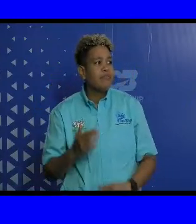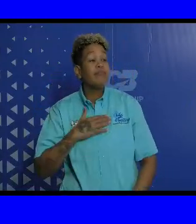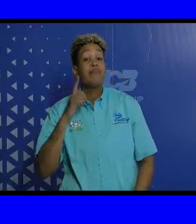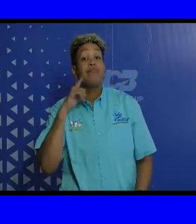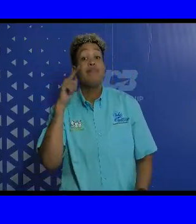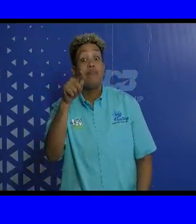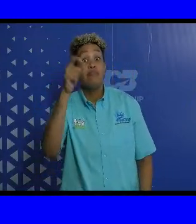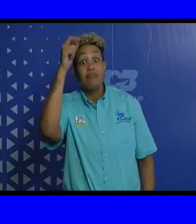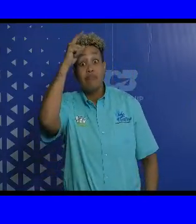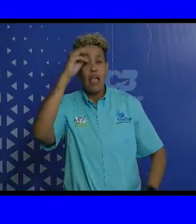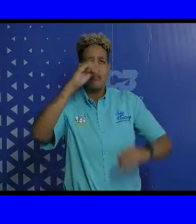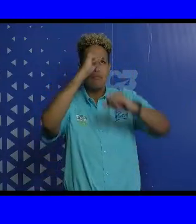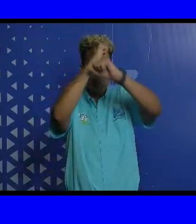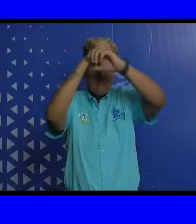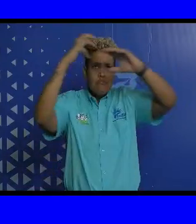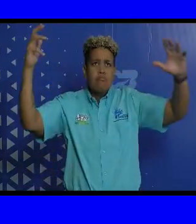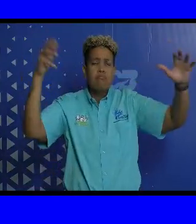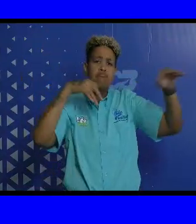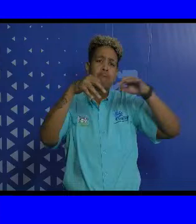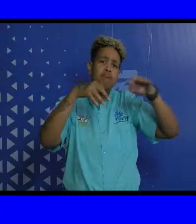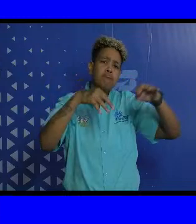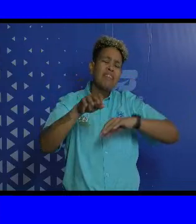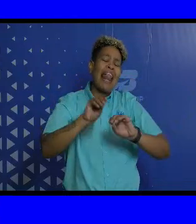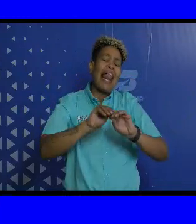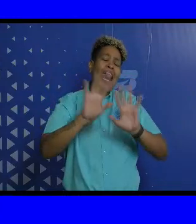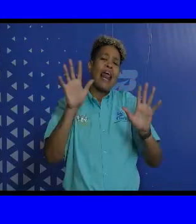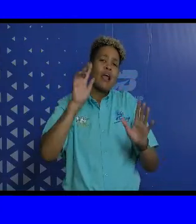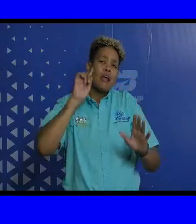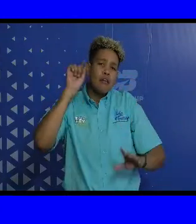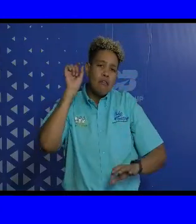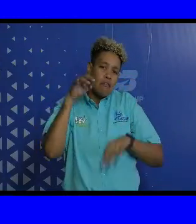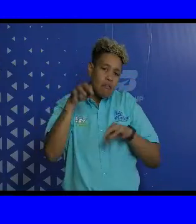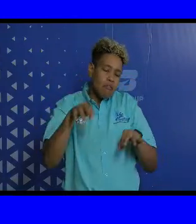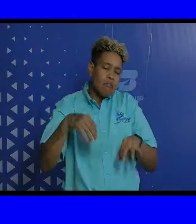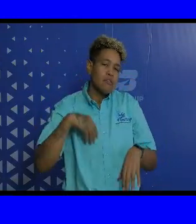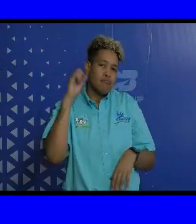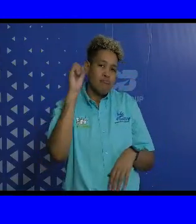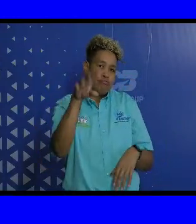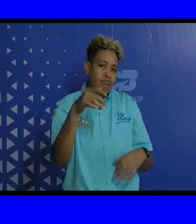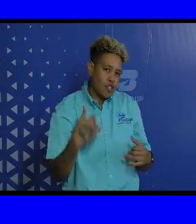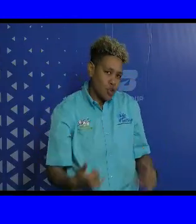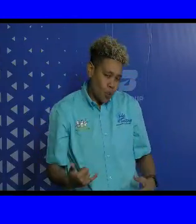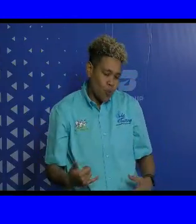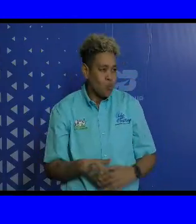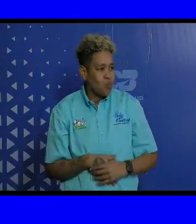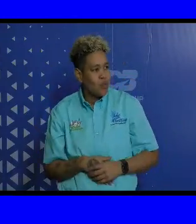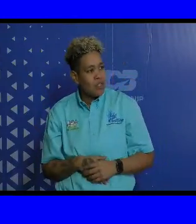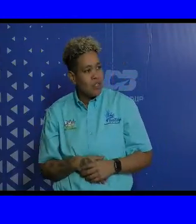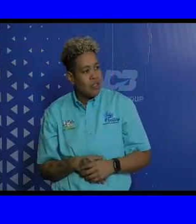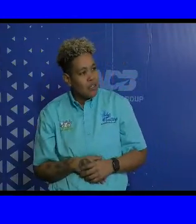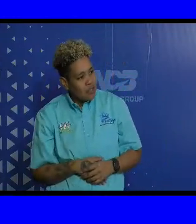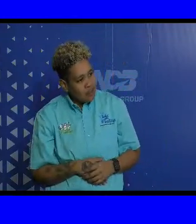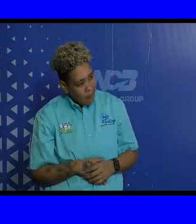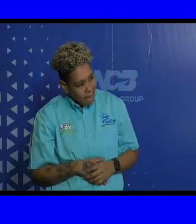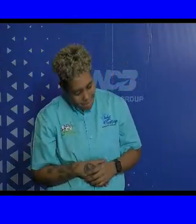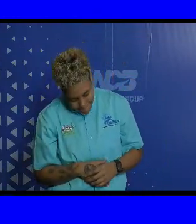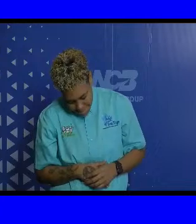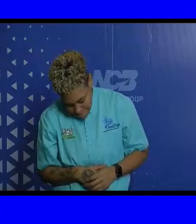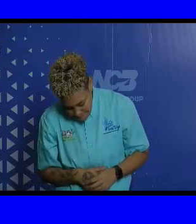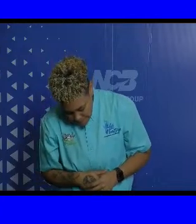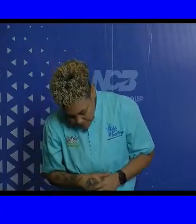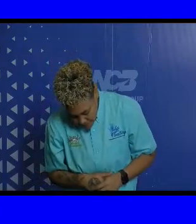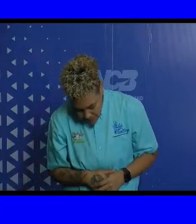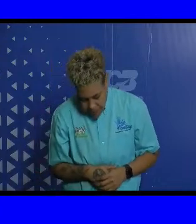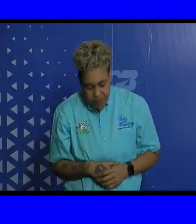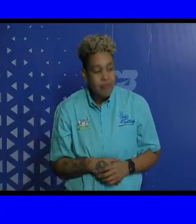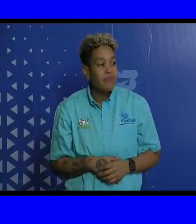My intention, after the chairman's comments and Malcolm walking you through the financials, is to try and help you get a slightly clearer picture